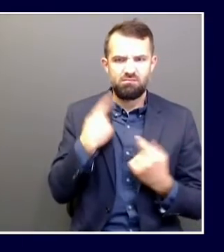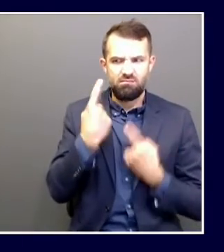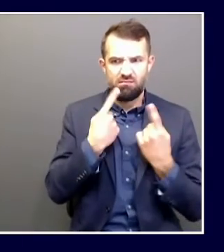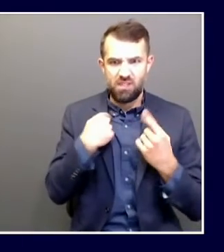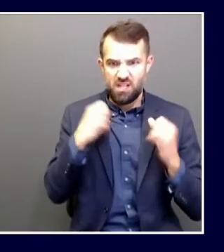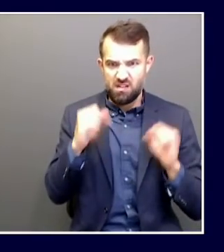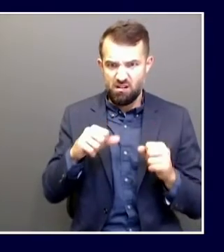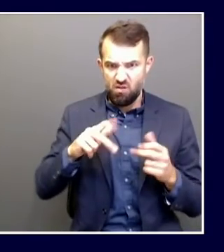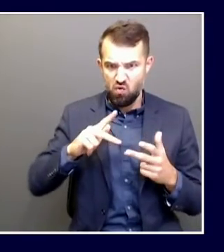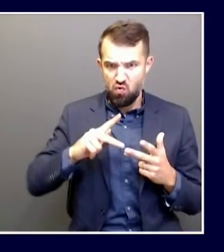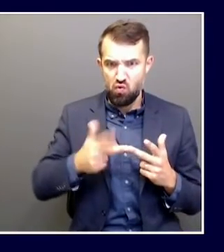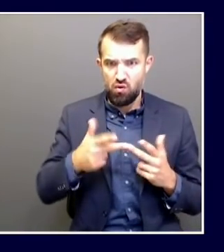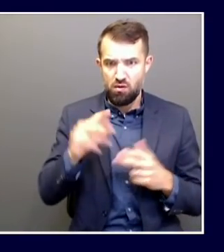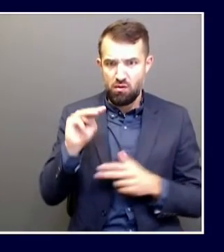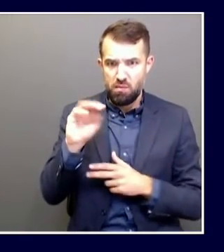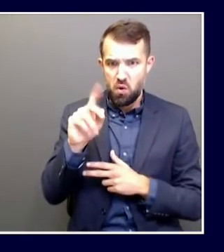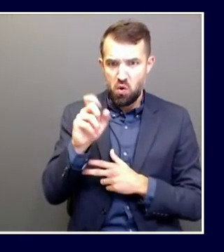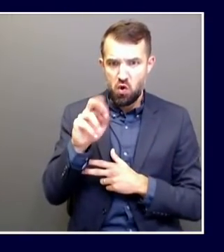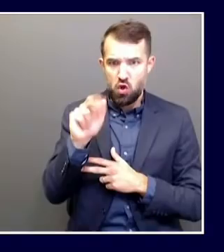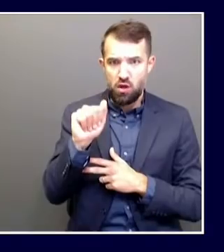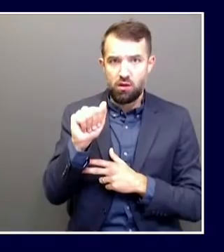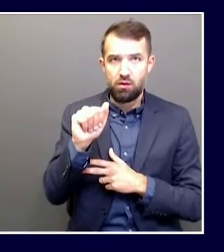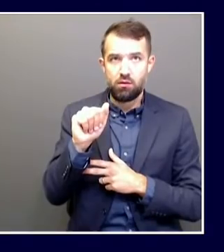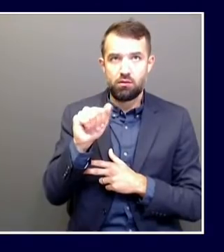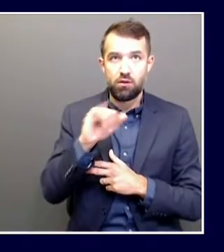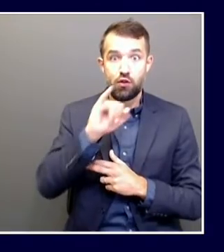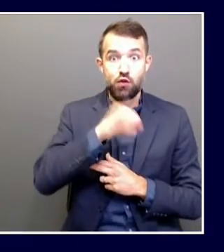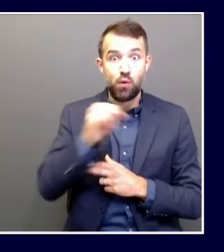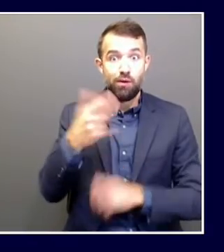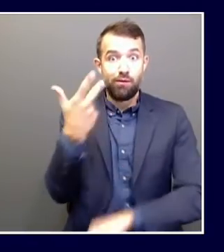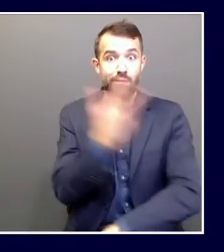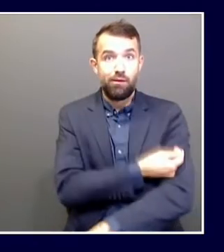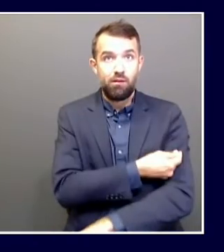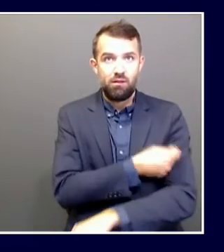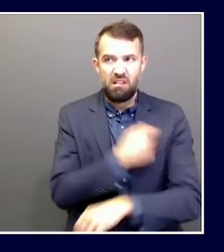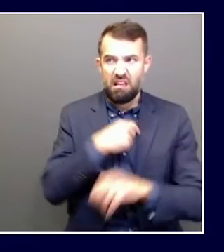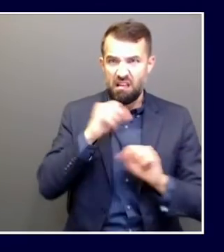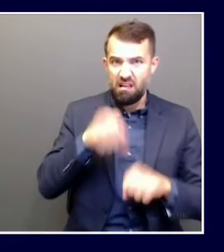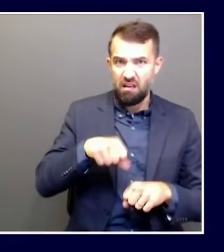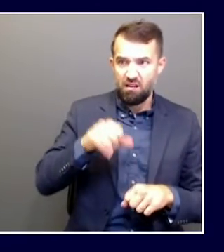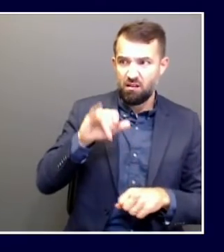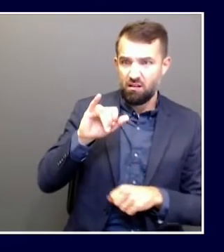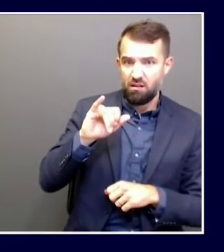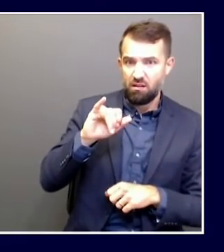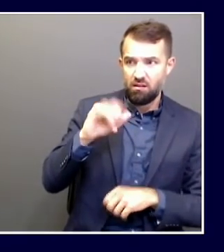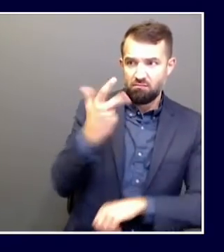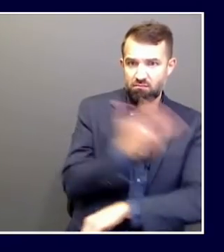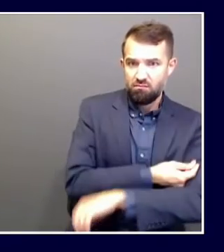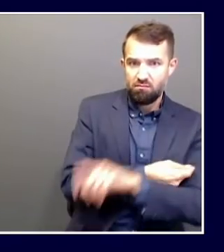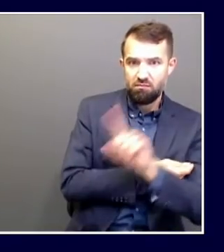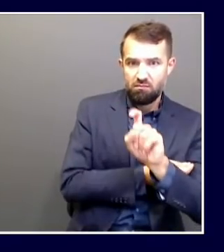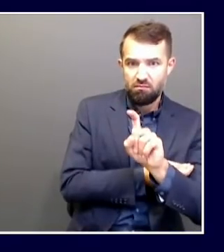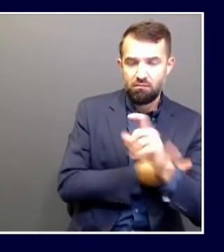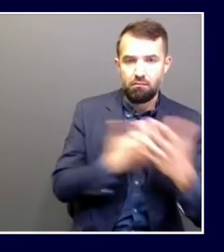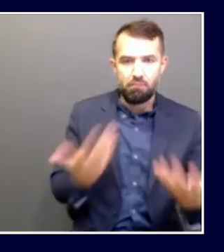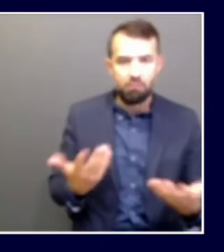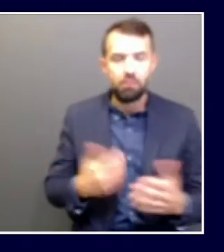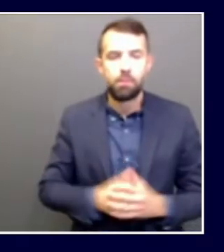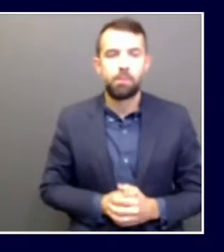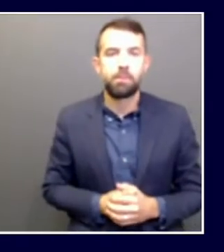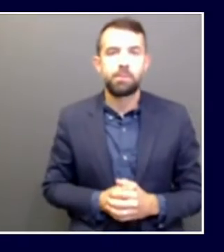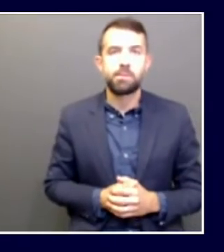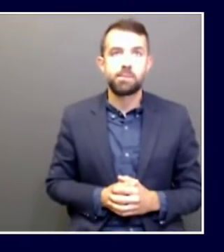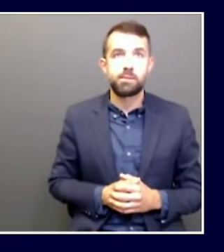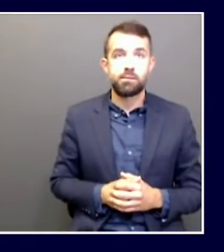Especially, or if you got J&J, the same thing. What about me? Can I go out and get a Pfizer booster? Well, right now,